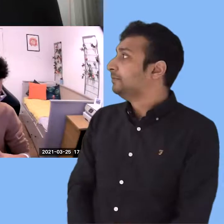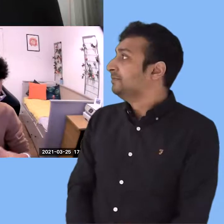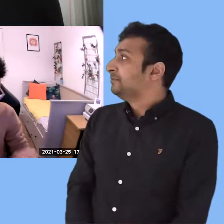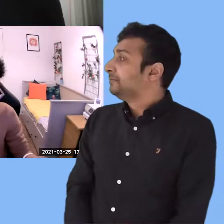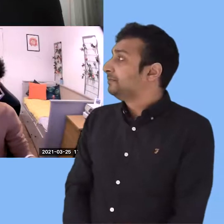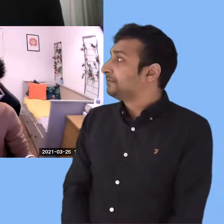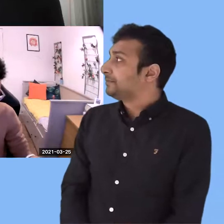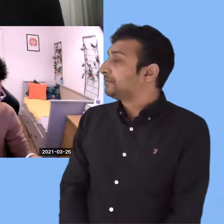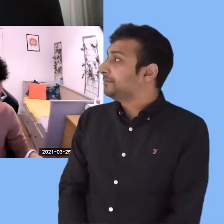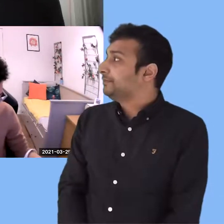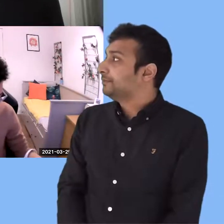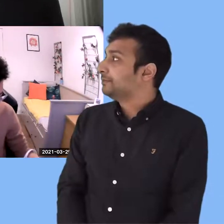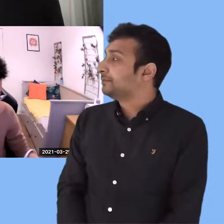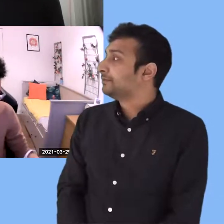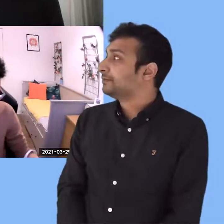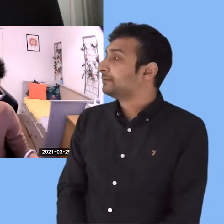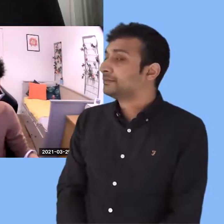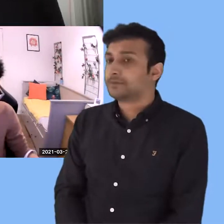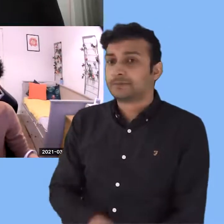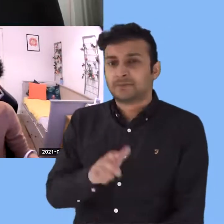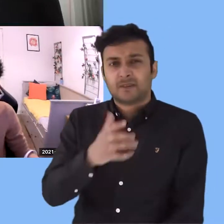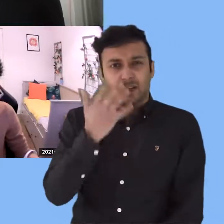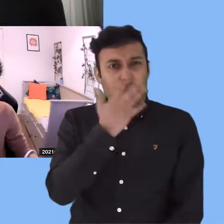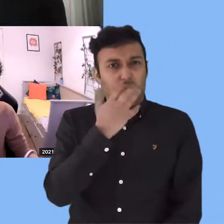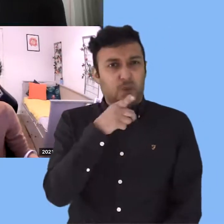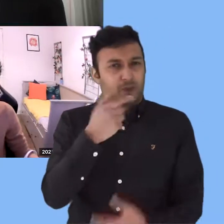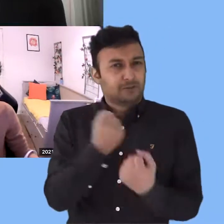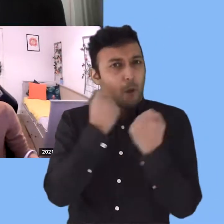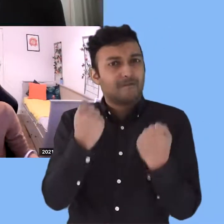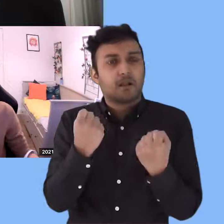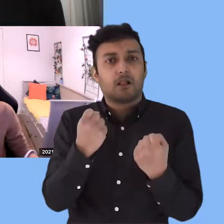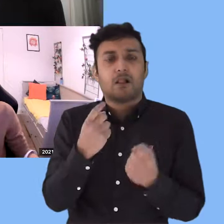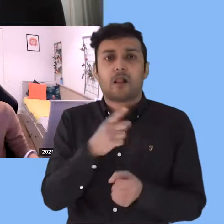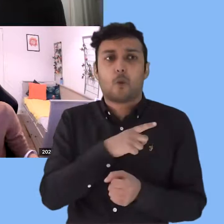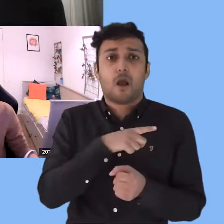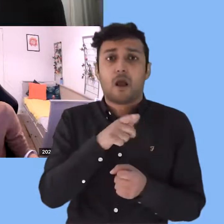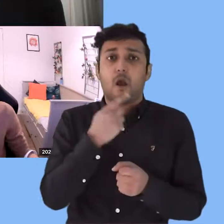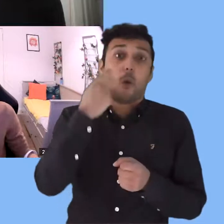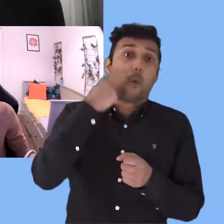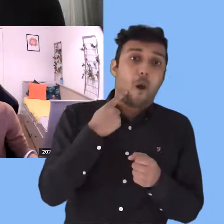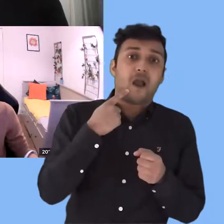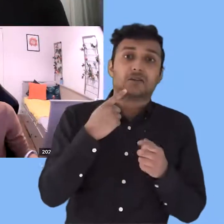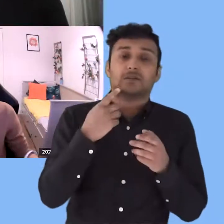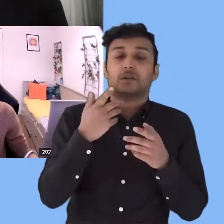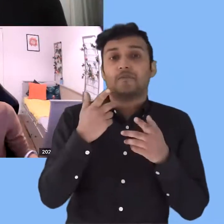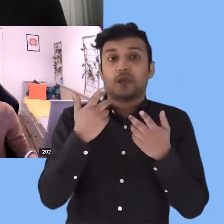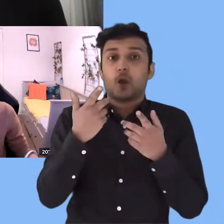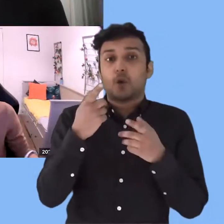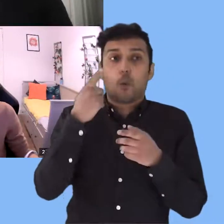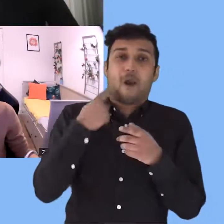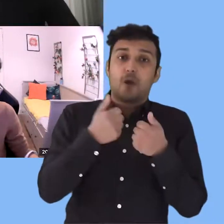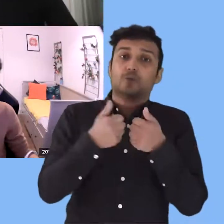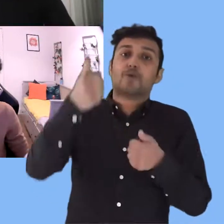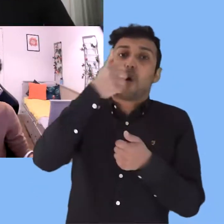superiority complex, which we often use as a replacement of white supremacy, how that really permeates even children's identities outside